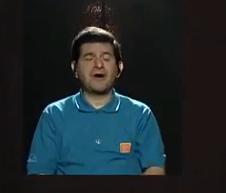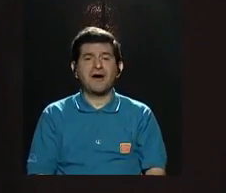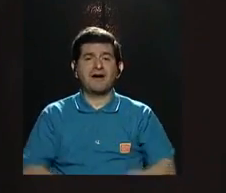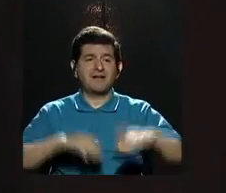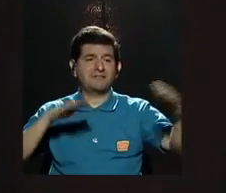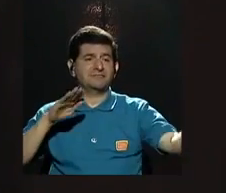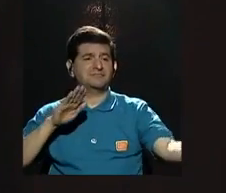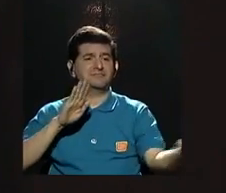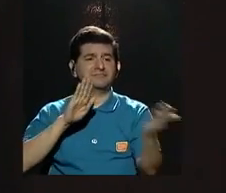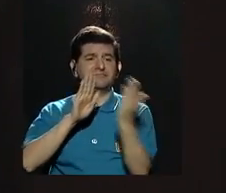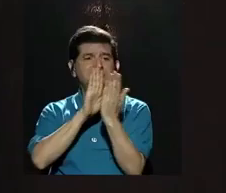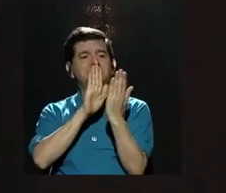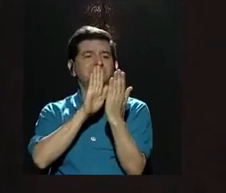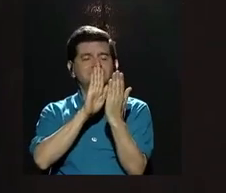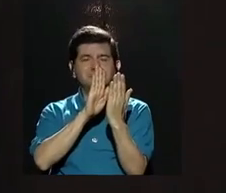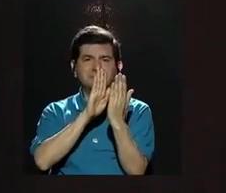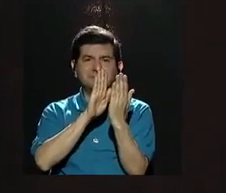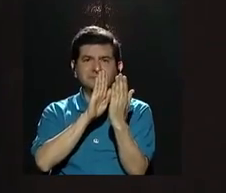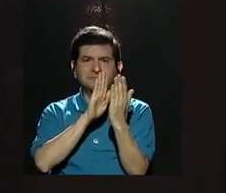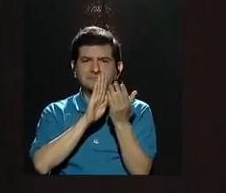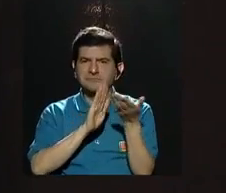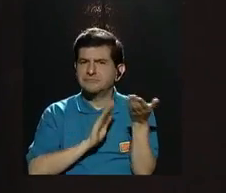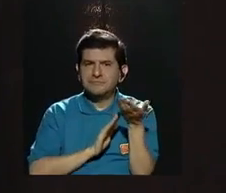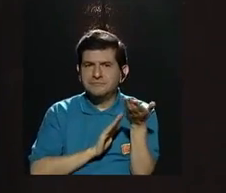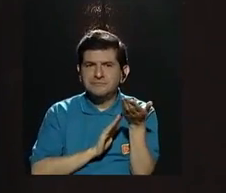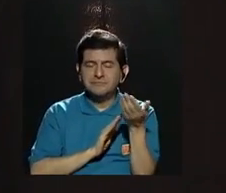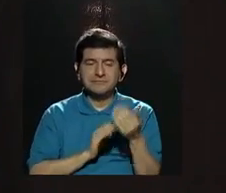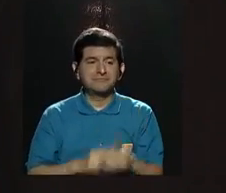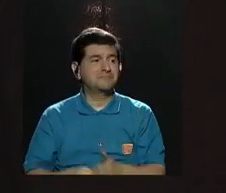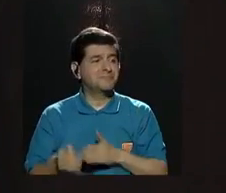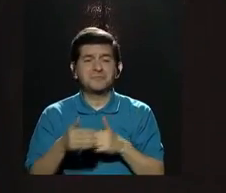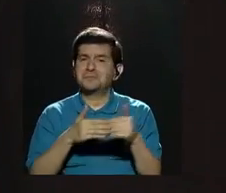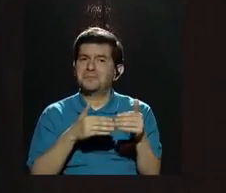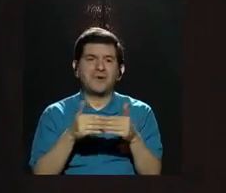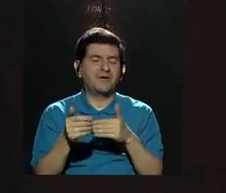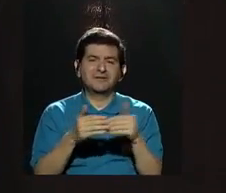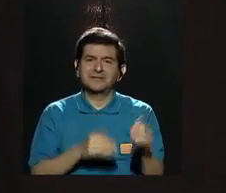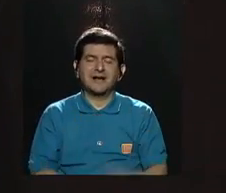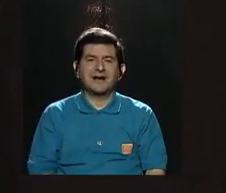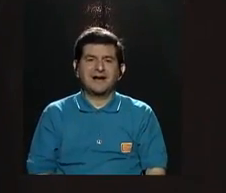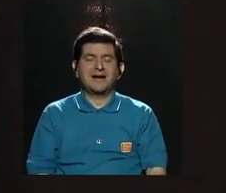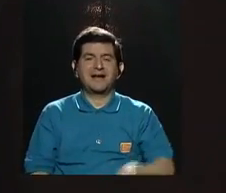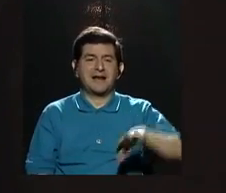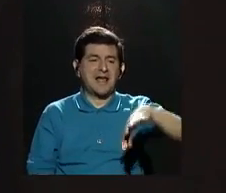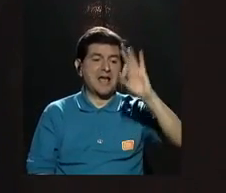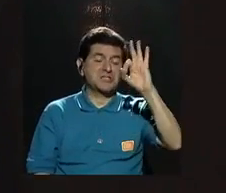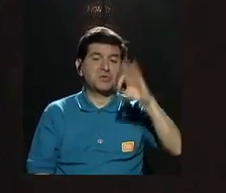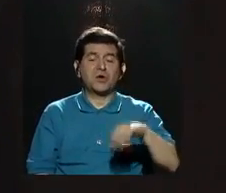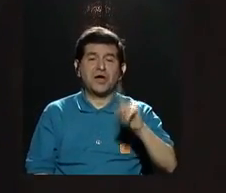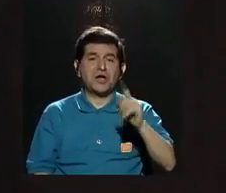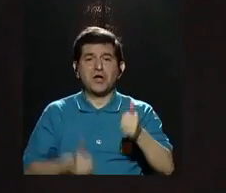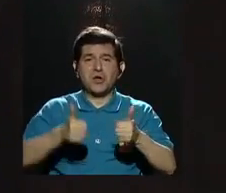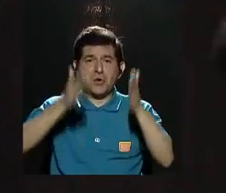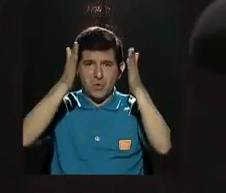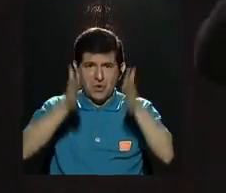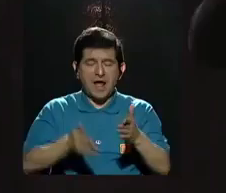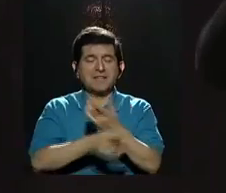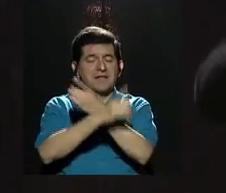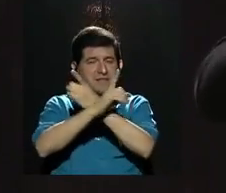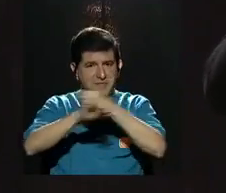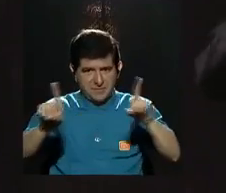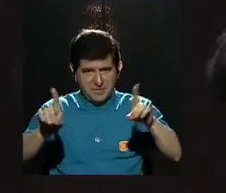even if a Democratic candidate had been elected, even if that